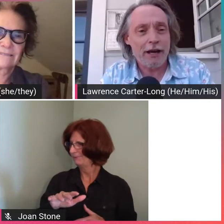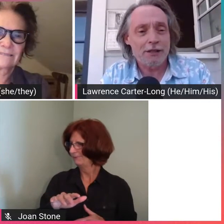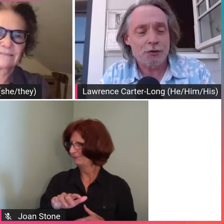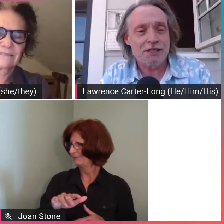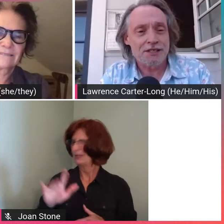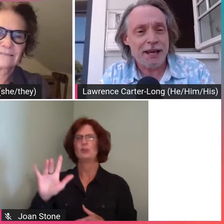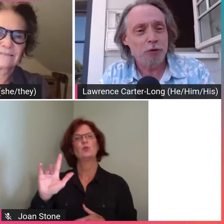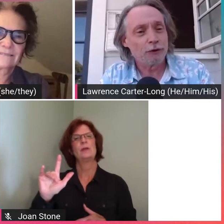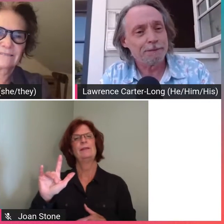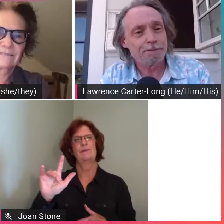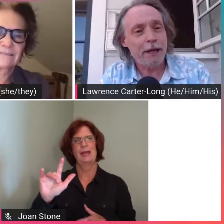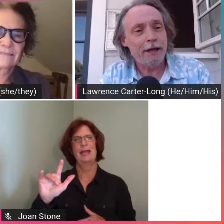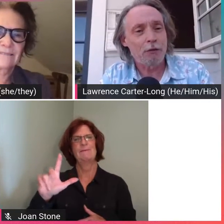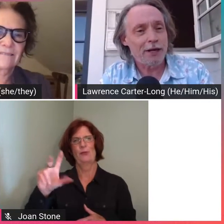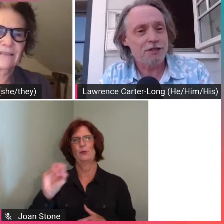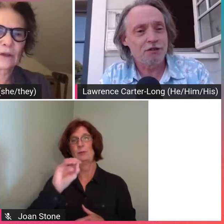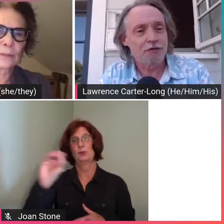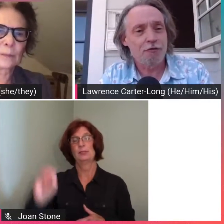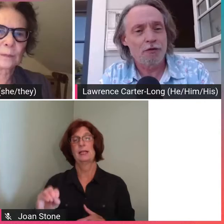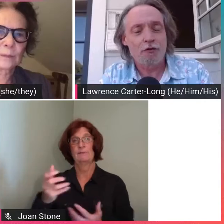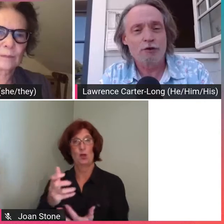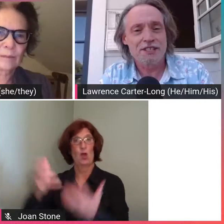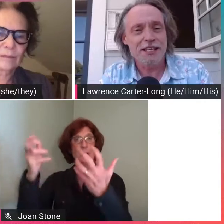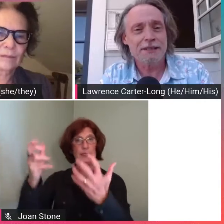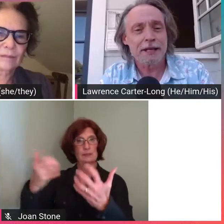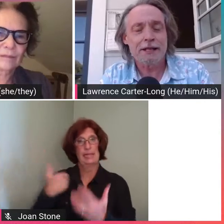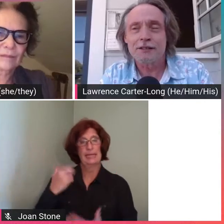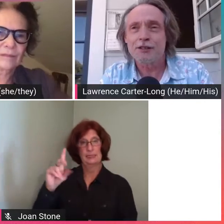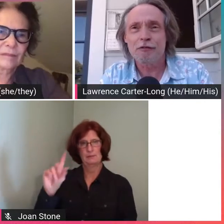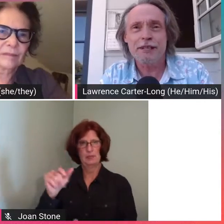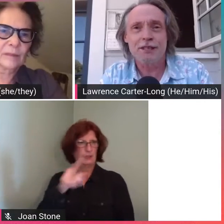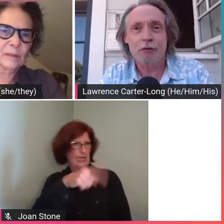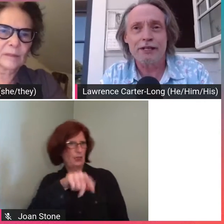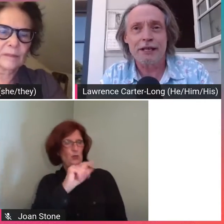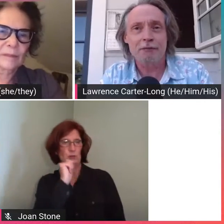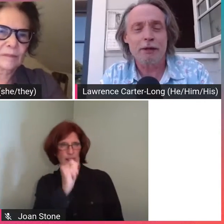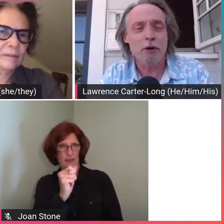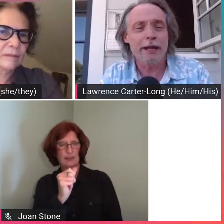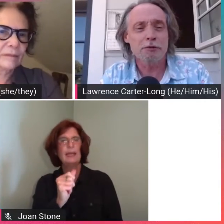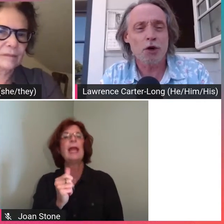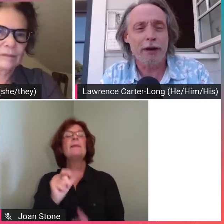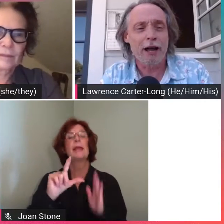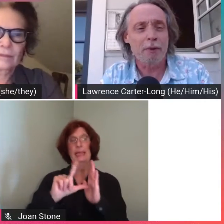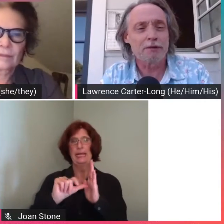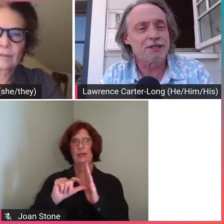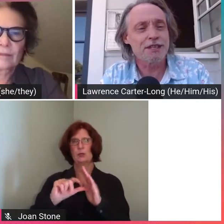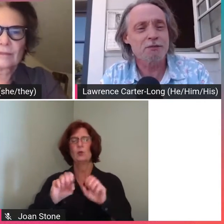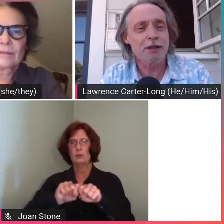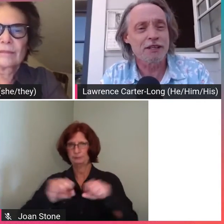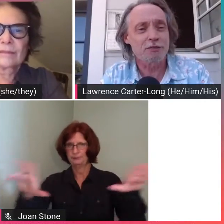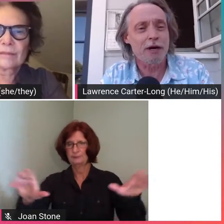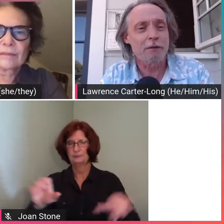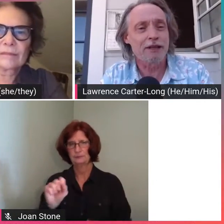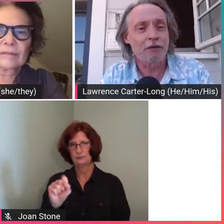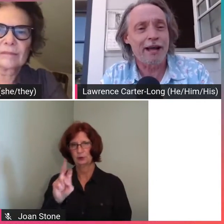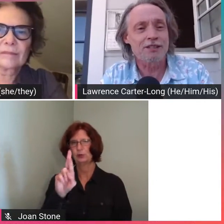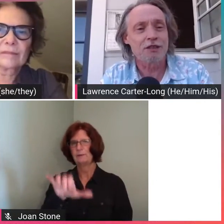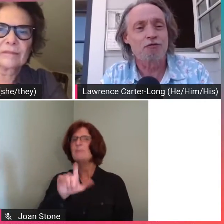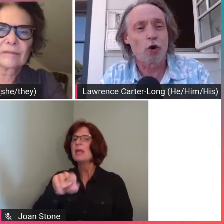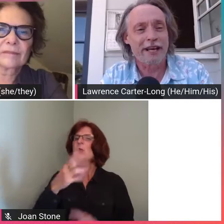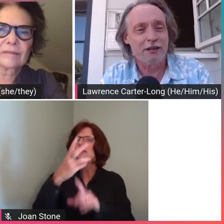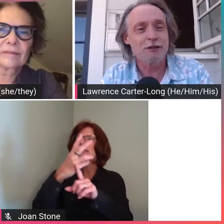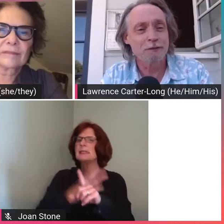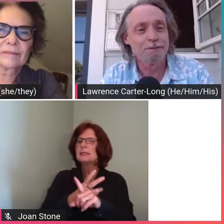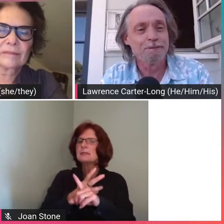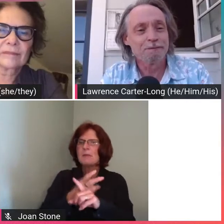25-30% of the audience was disabled, and the rest of the folks didn't in the surveys that we did. And people kept showing up. It was a 6-month experiment that